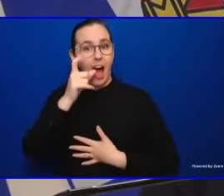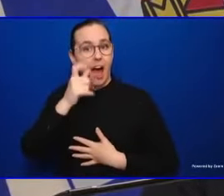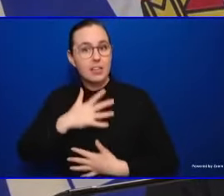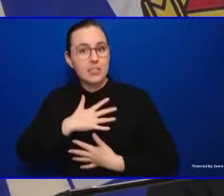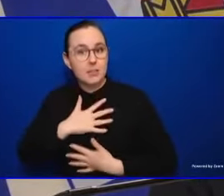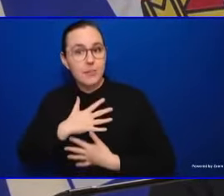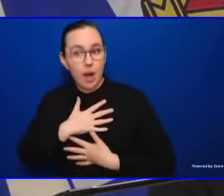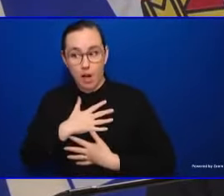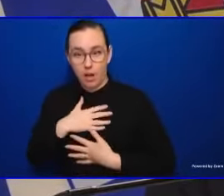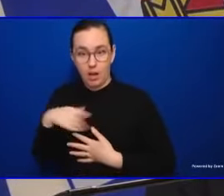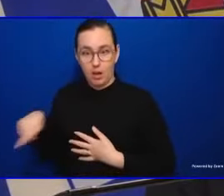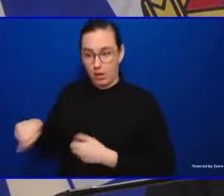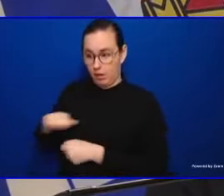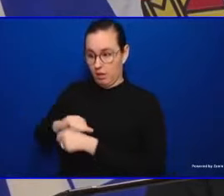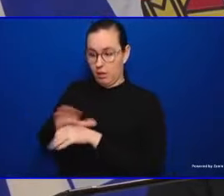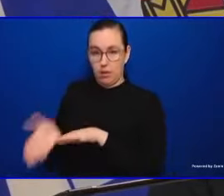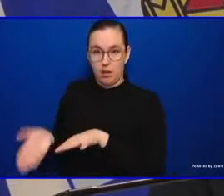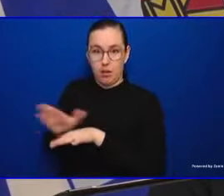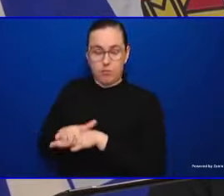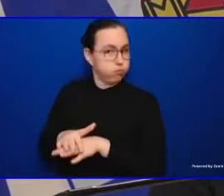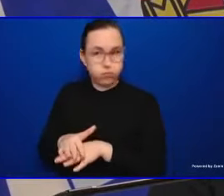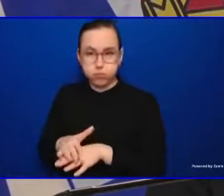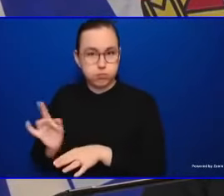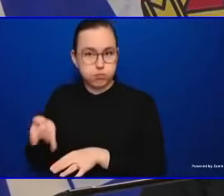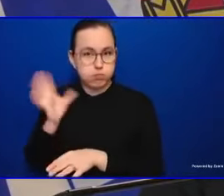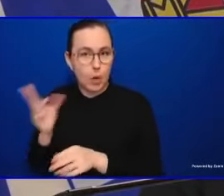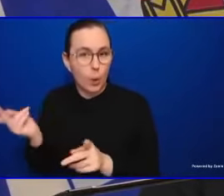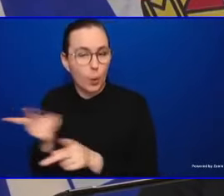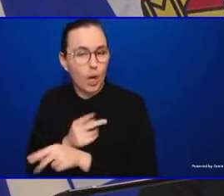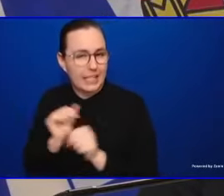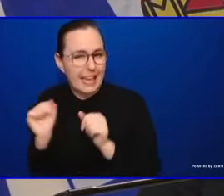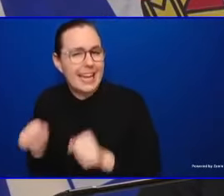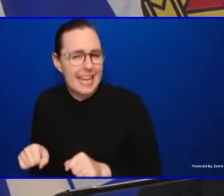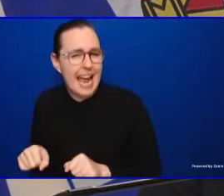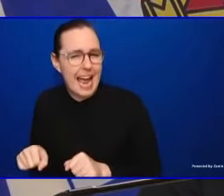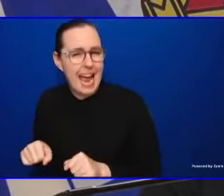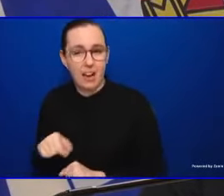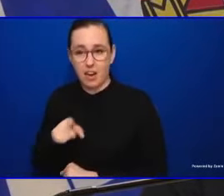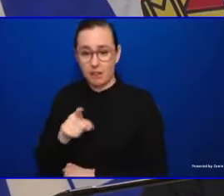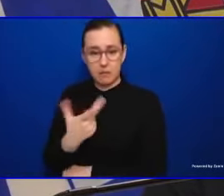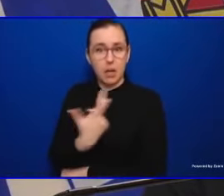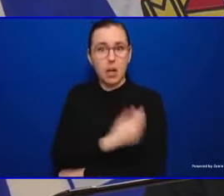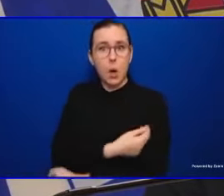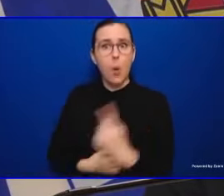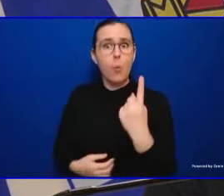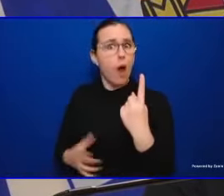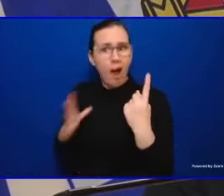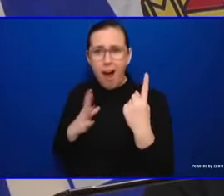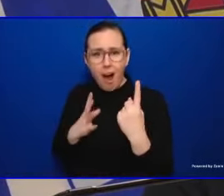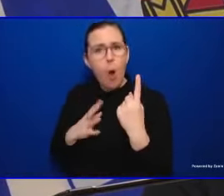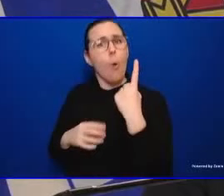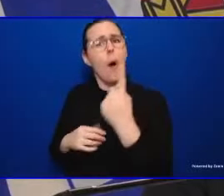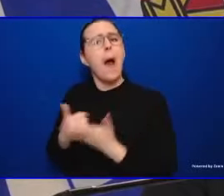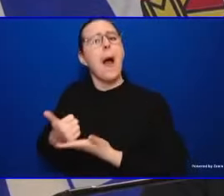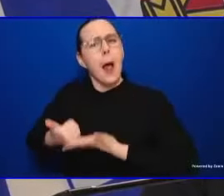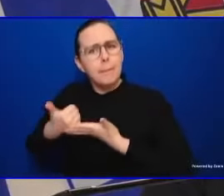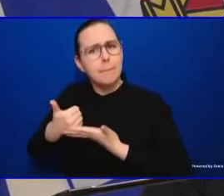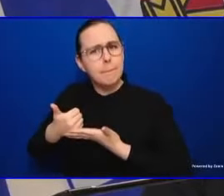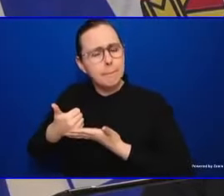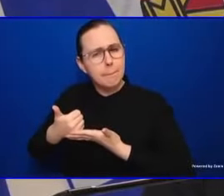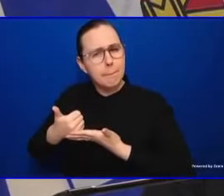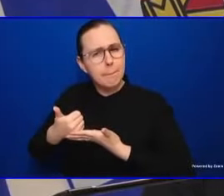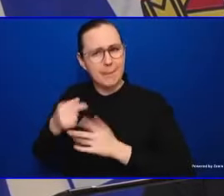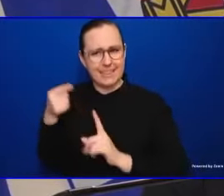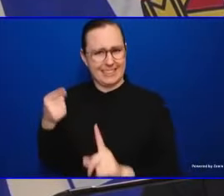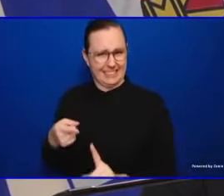dose one. It helps. So that is important to get children protected from getting sick from this. And yes, it's going to